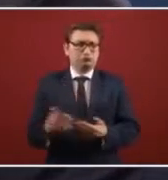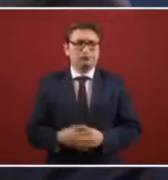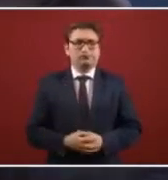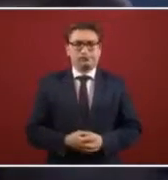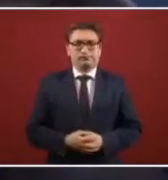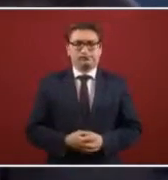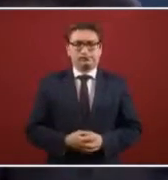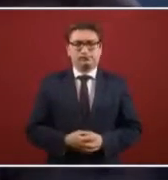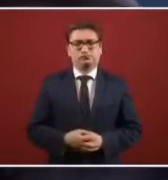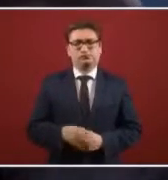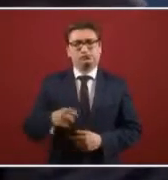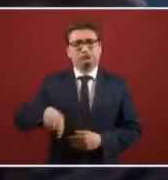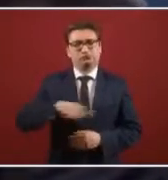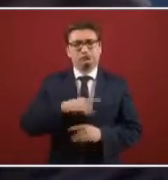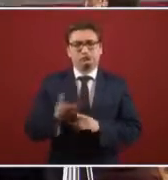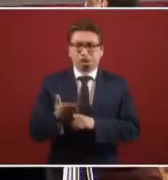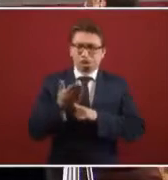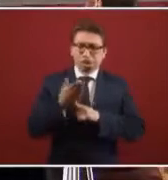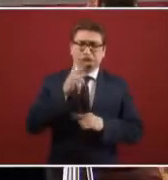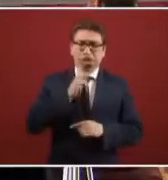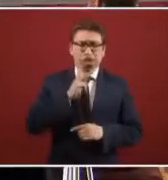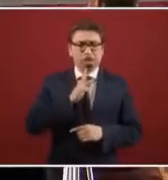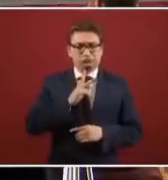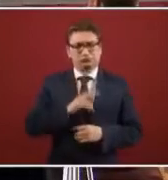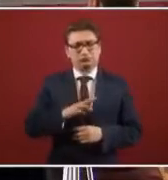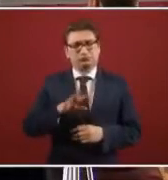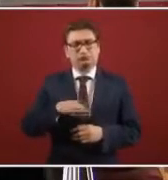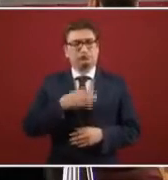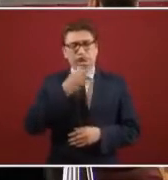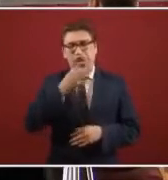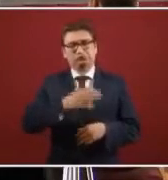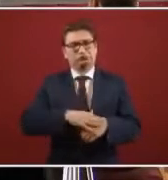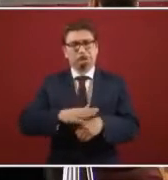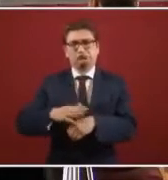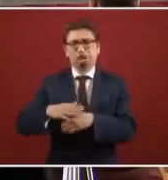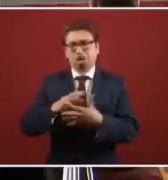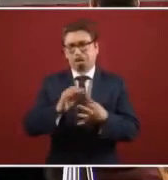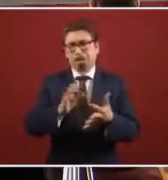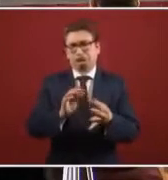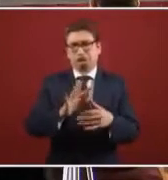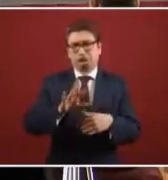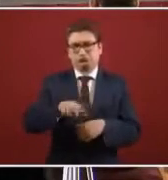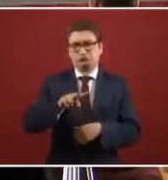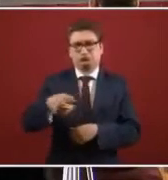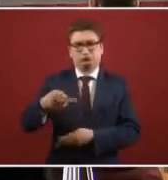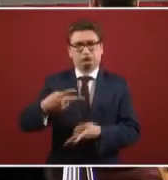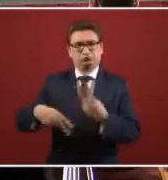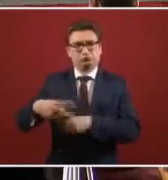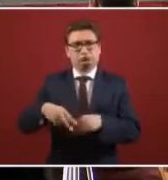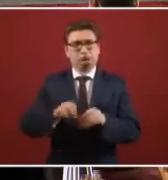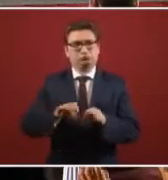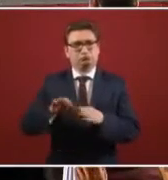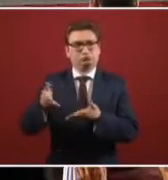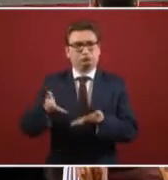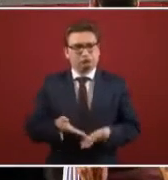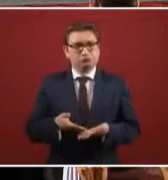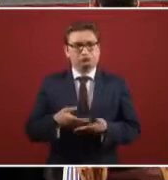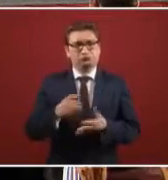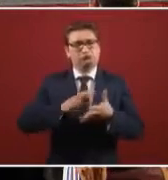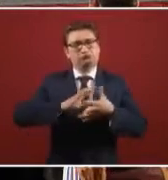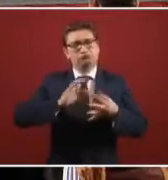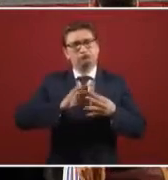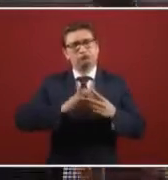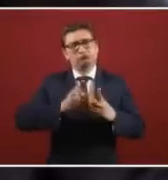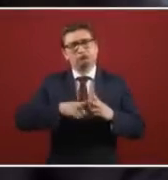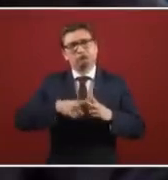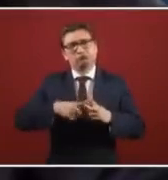económico, that it lo has to pudieron do with the demostrar. Y bueno, franchise that it's being hago sold to la them at a mención higher porque rate. se tomaron la molestia de, ahora sí que de dar sus